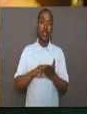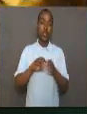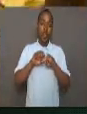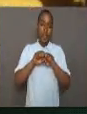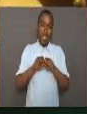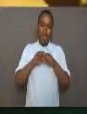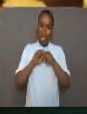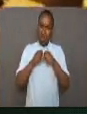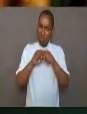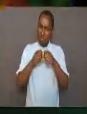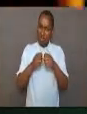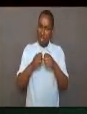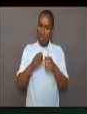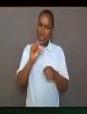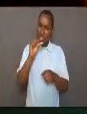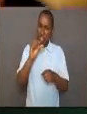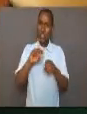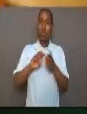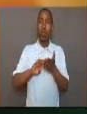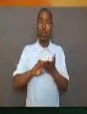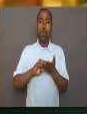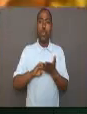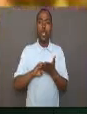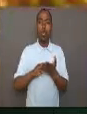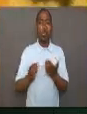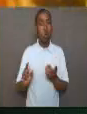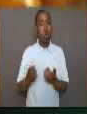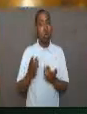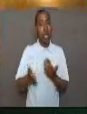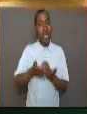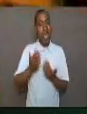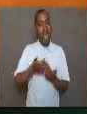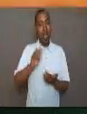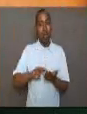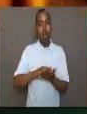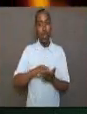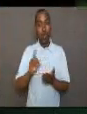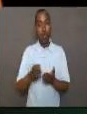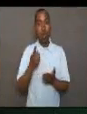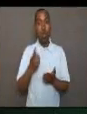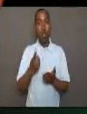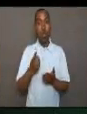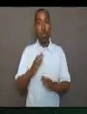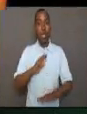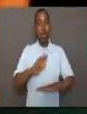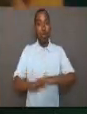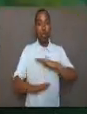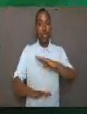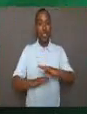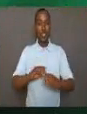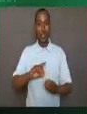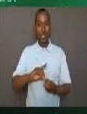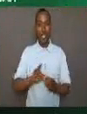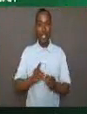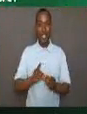broken down into smaller, simpler molecules through the process of